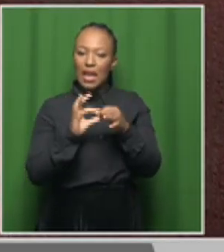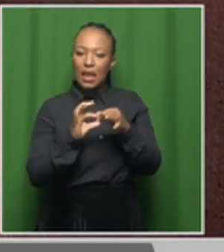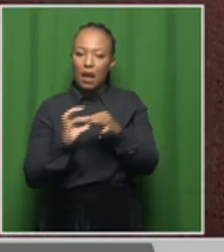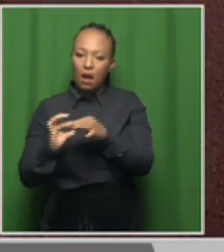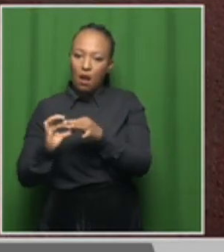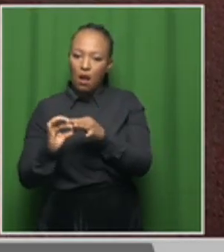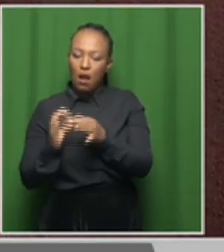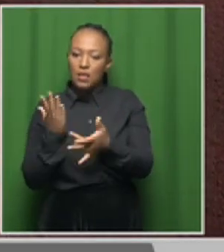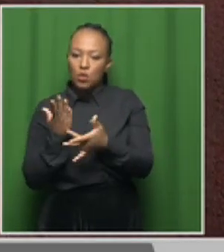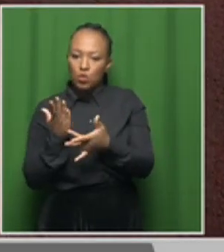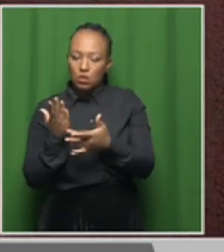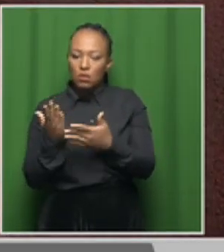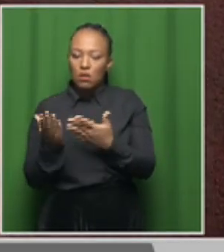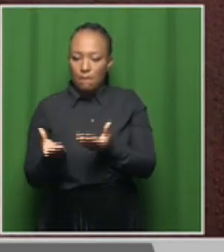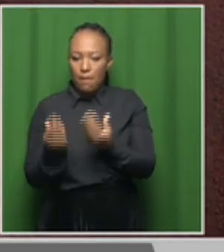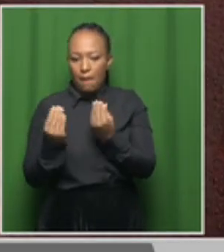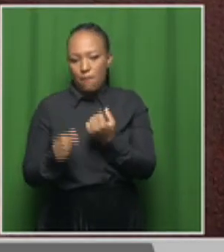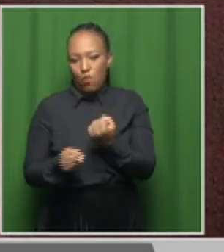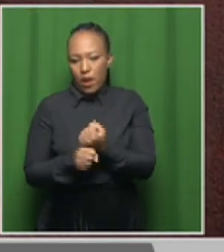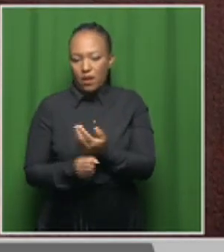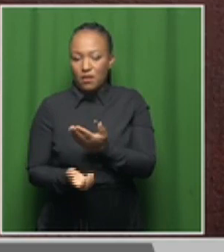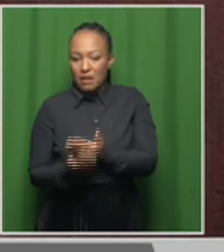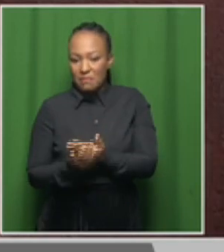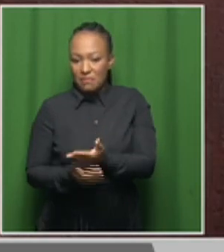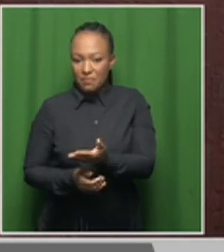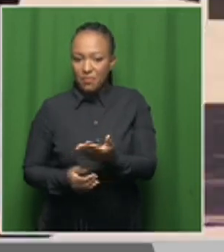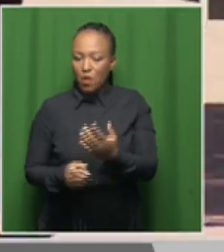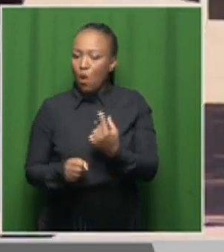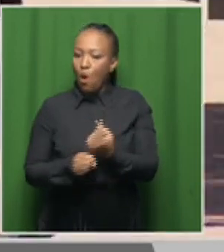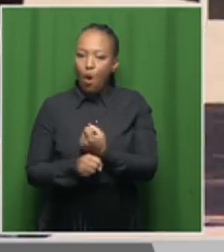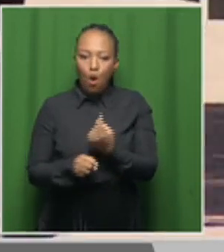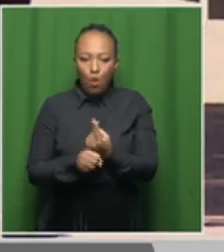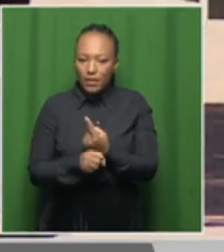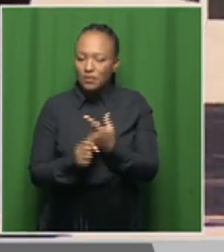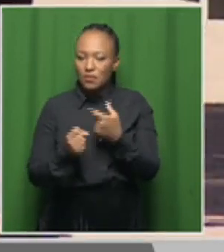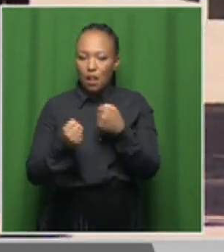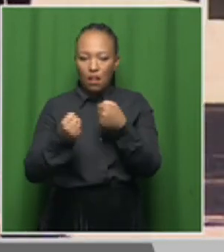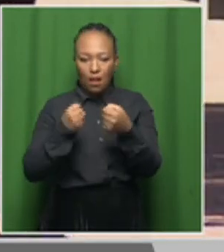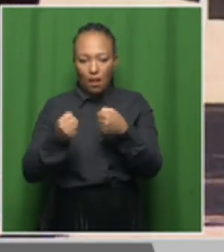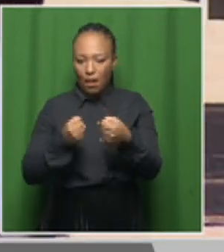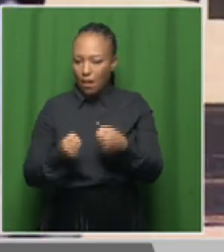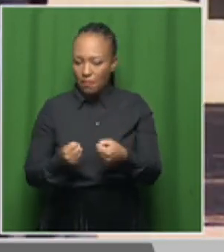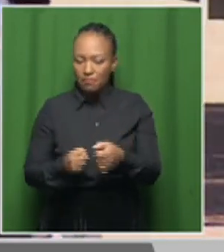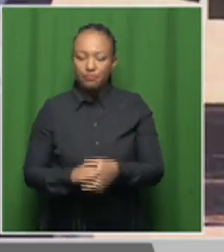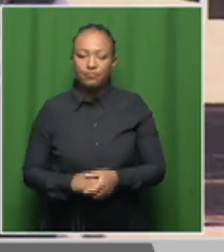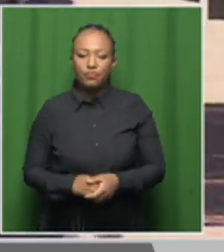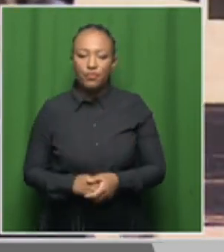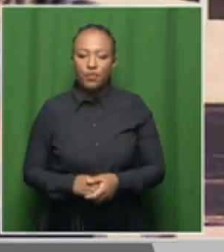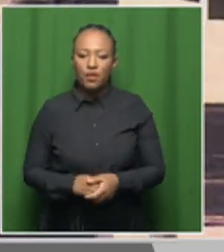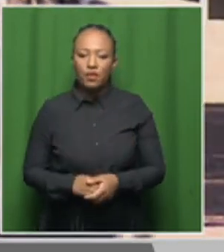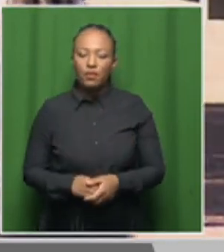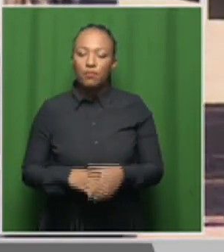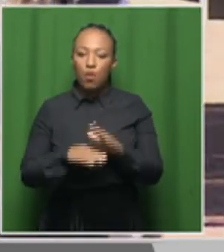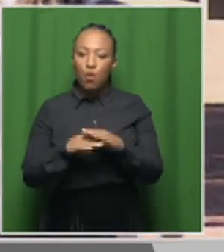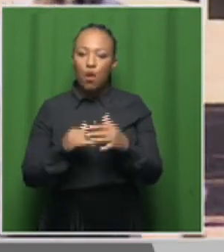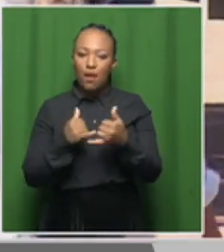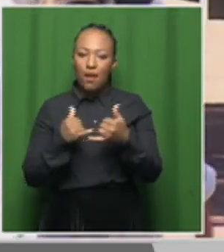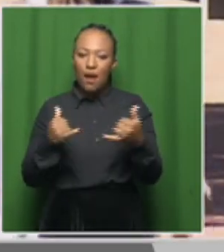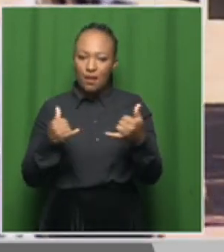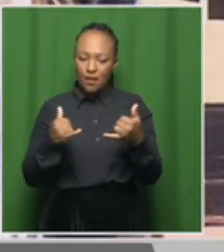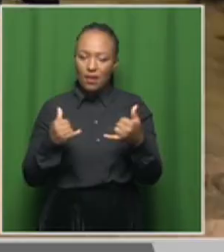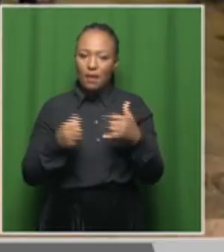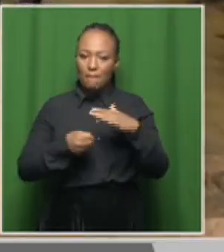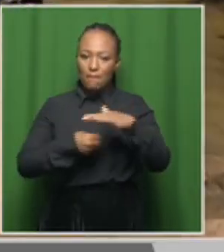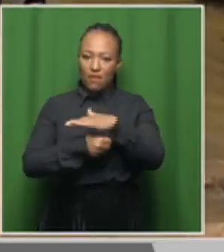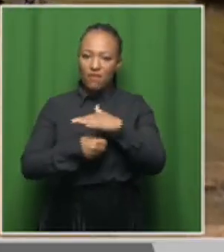then actually get a job within the tech space because, they're always hiring. Well, so let's get into that because Zaio's online learning platform, it addresses